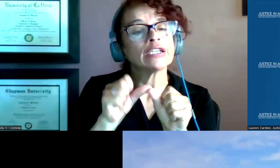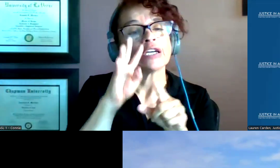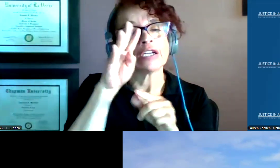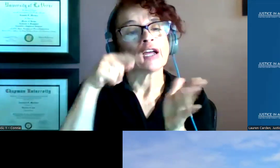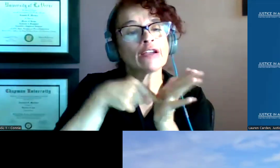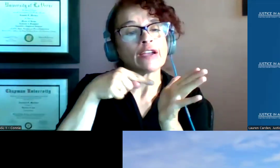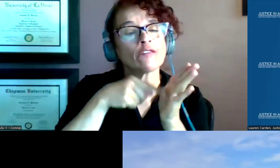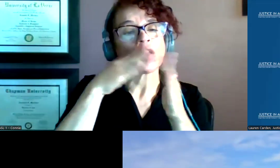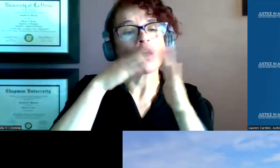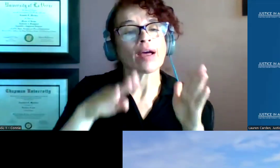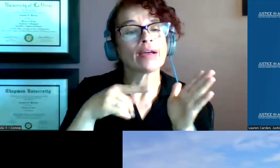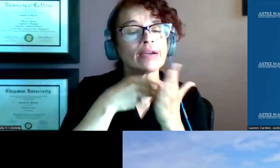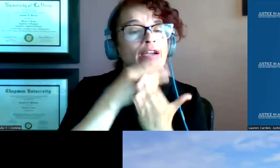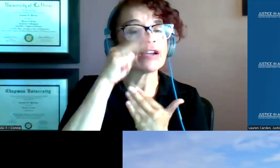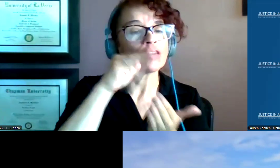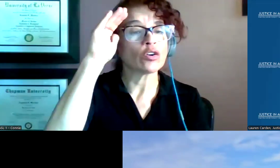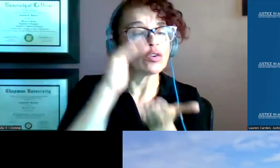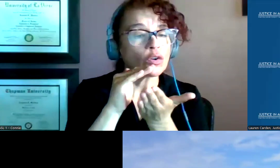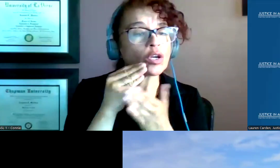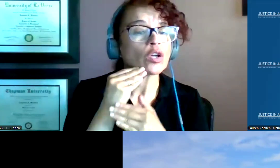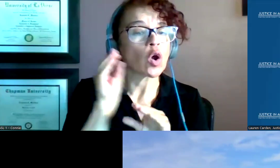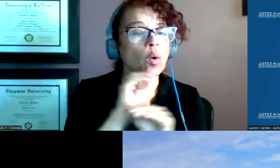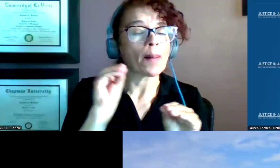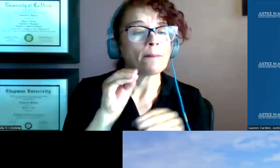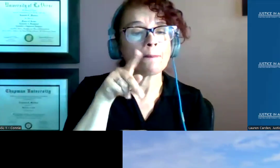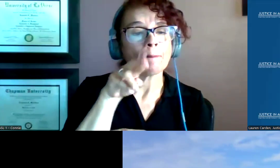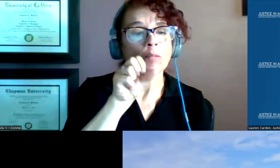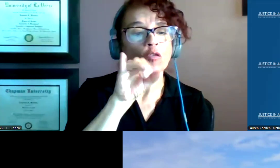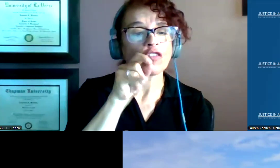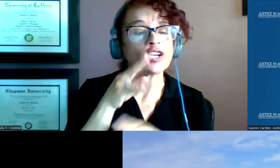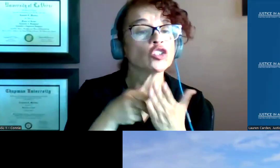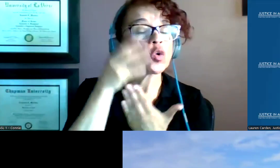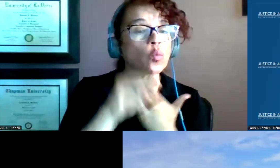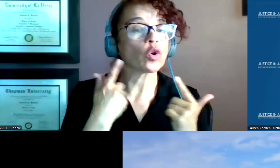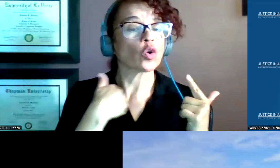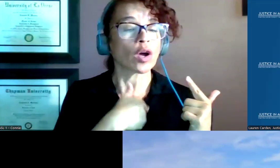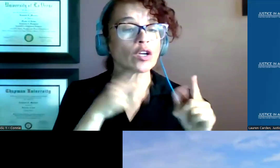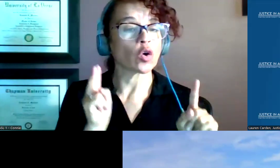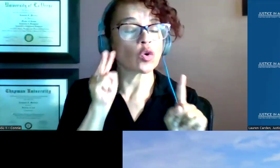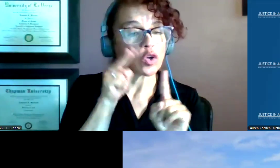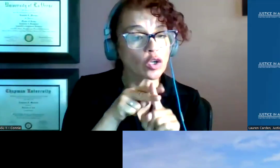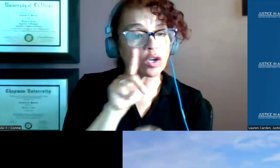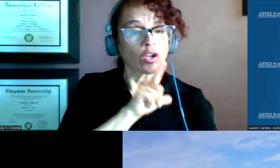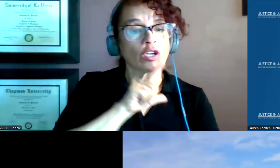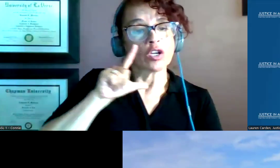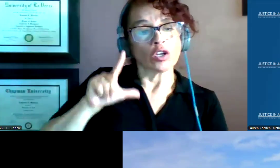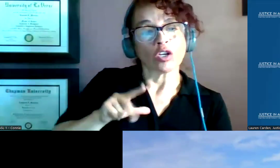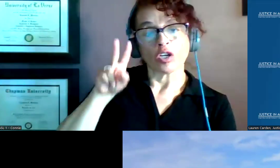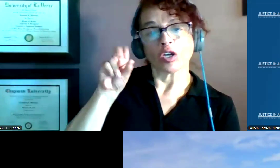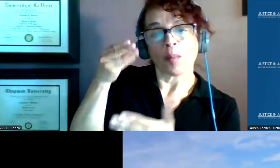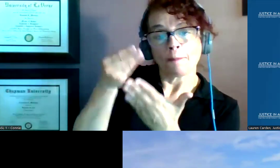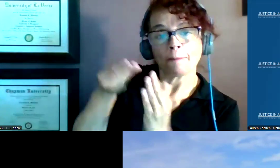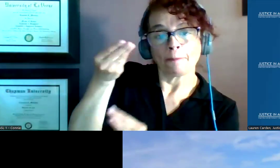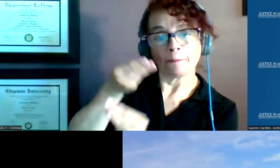affordable housing programs and production and homelessness prevention programs. We applaud the legislature's version of the budget,